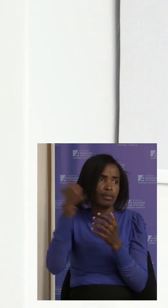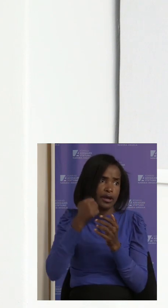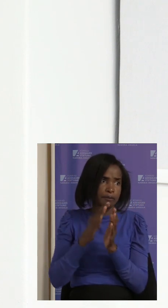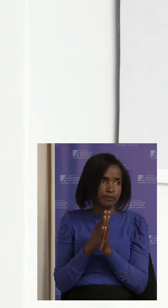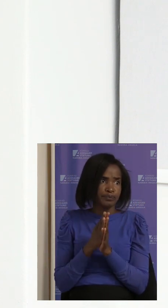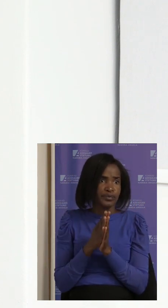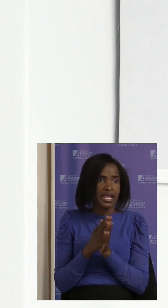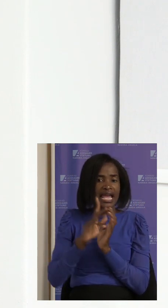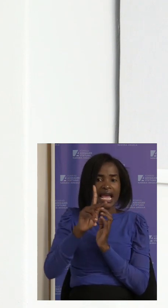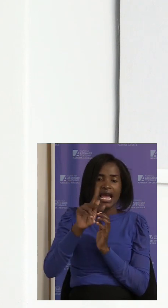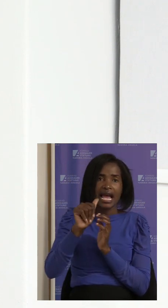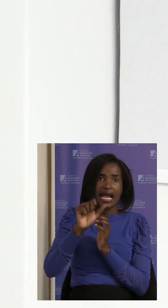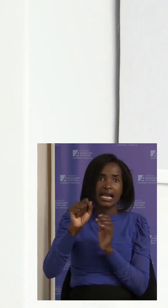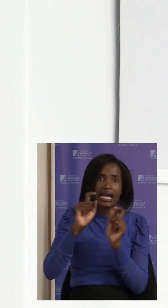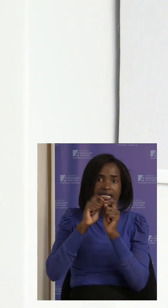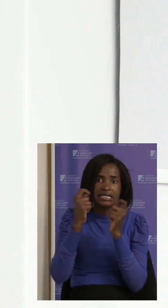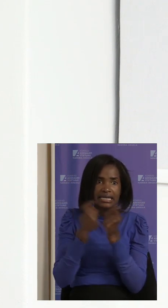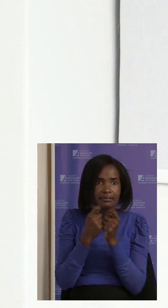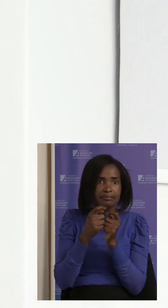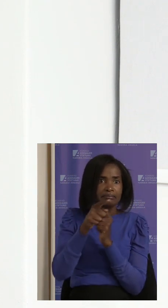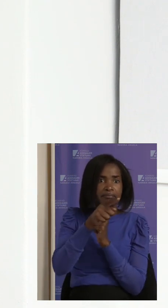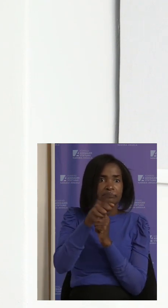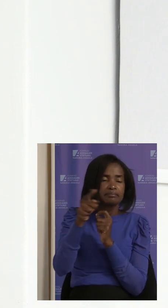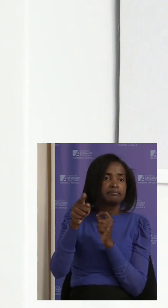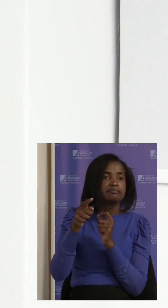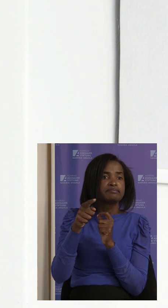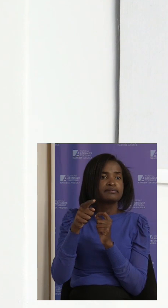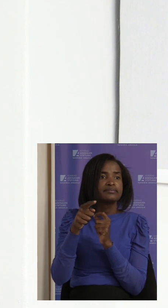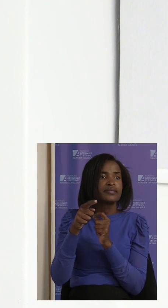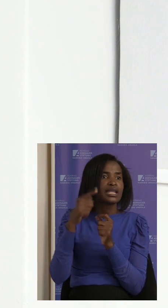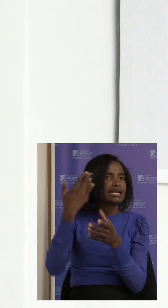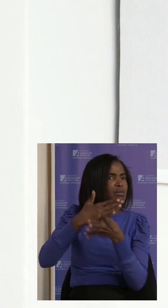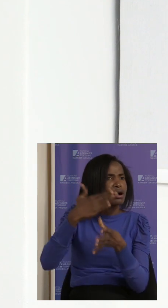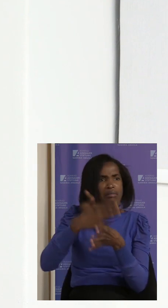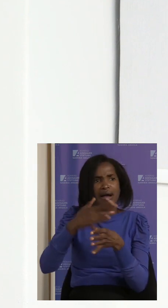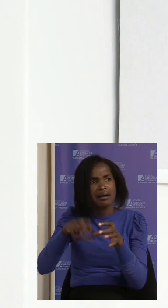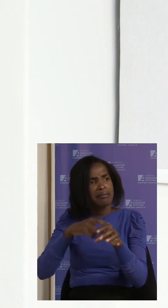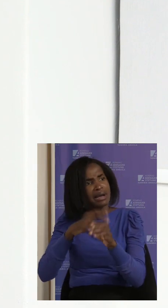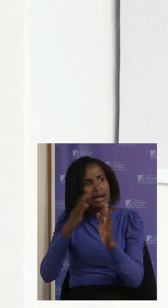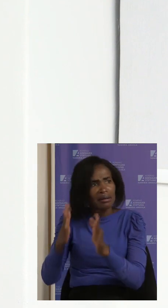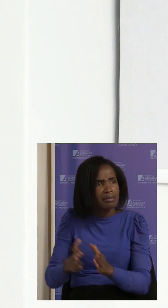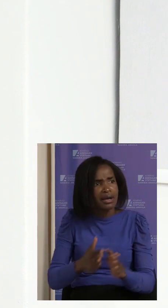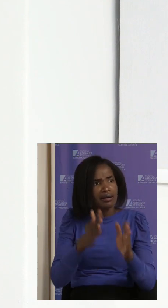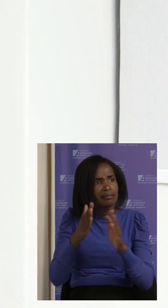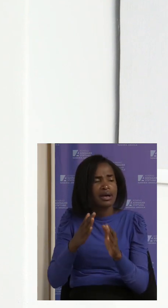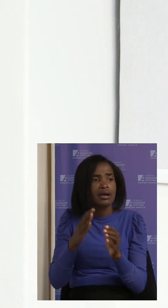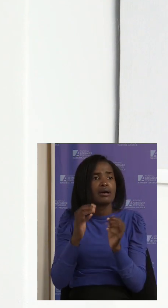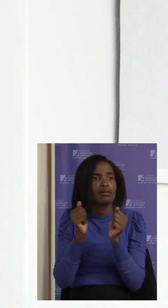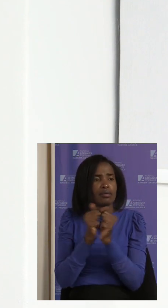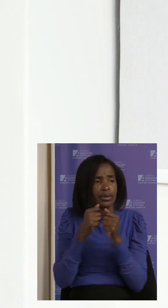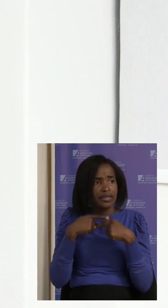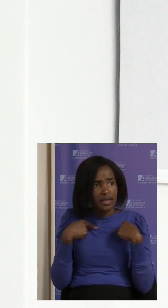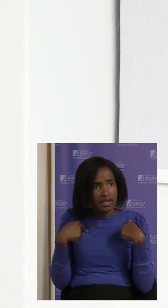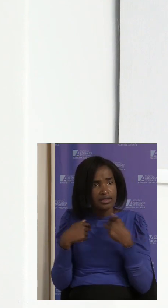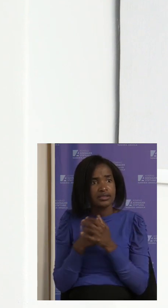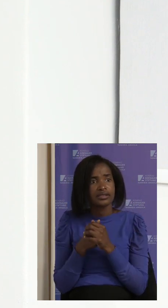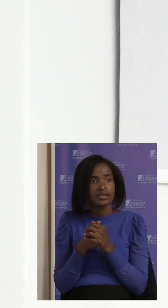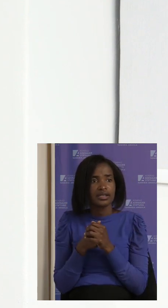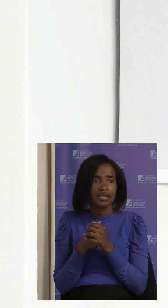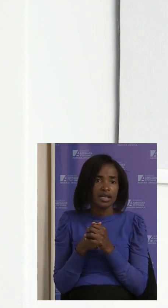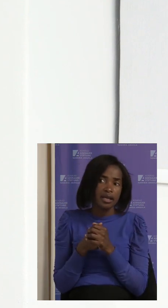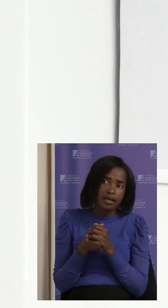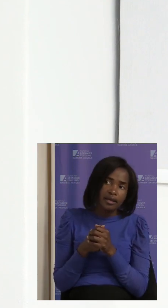the CAS team who were in the background just preparing everything with us, to the interns